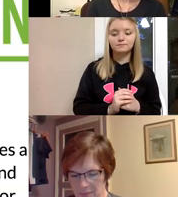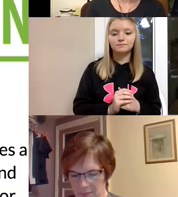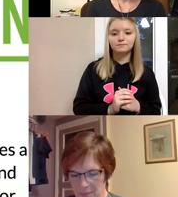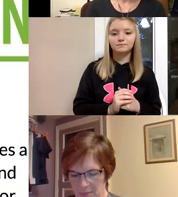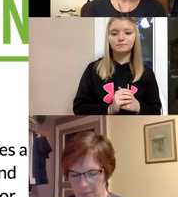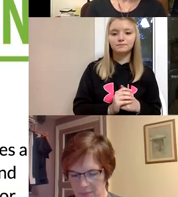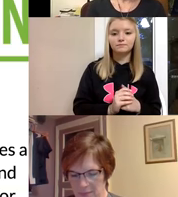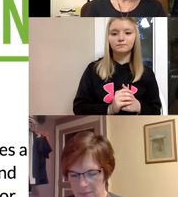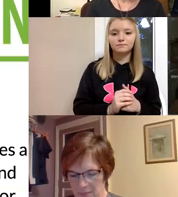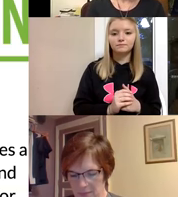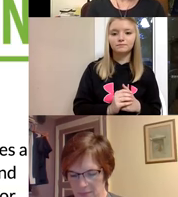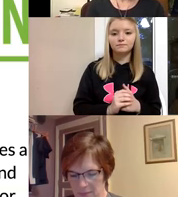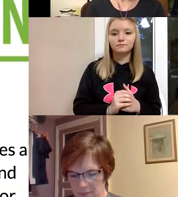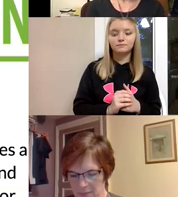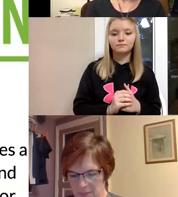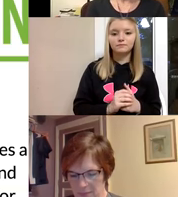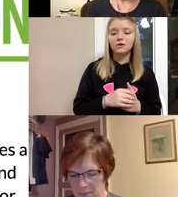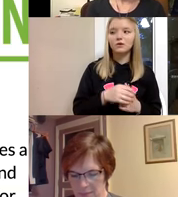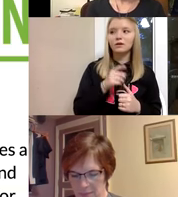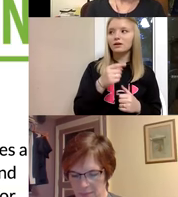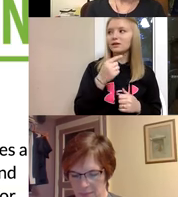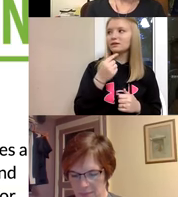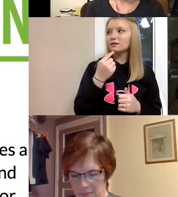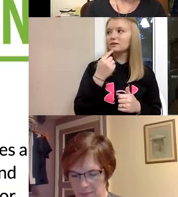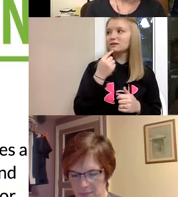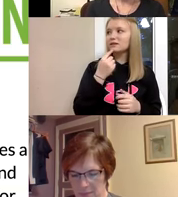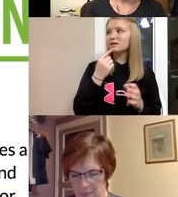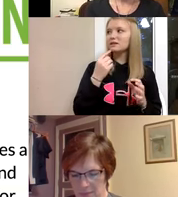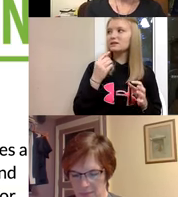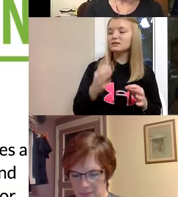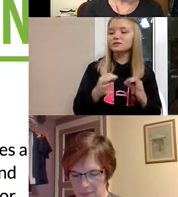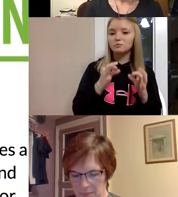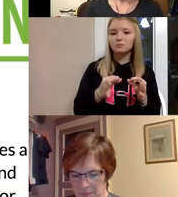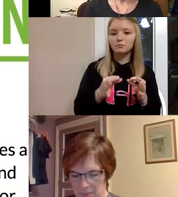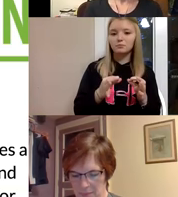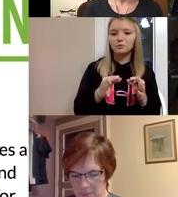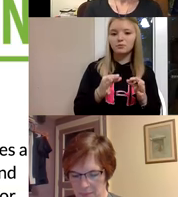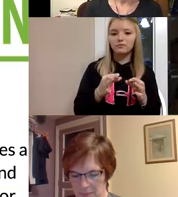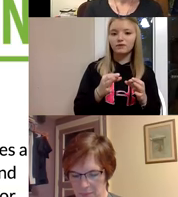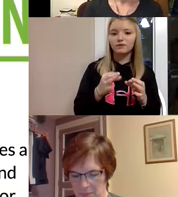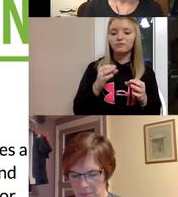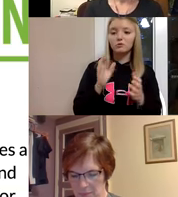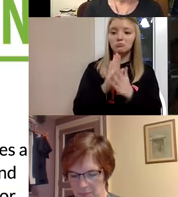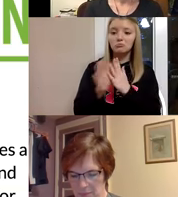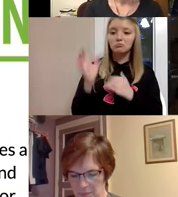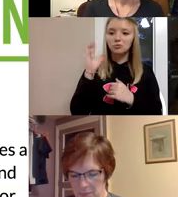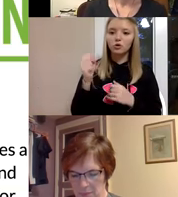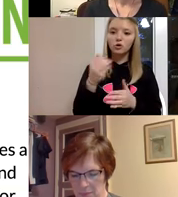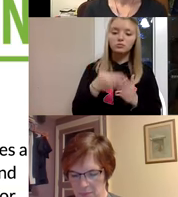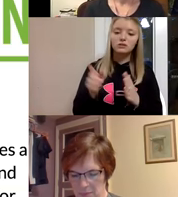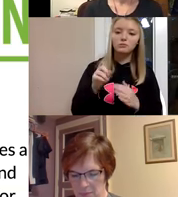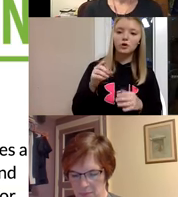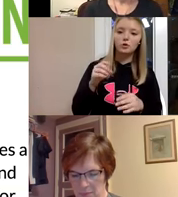trying to read, but this says it's perfect for in the go. Put it in your purse and take it with you.